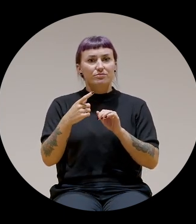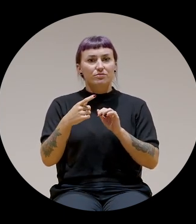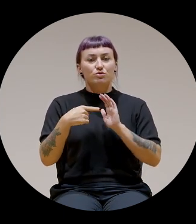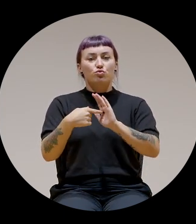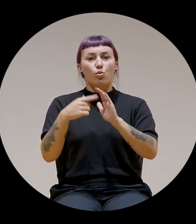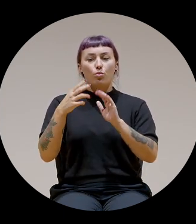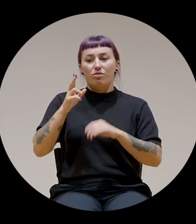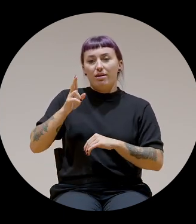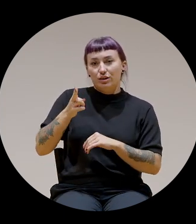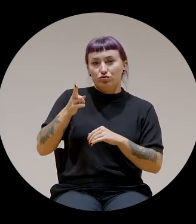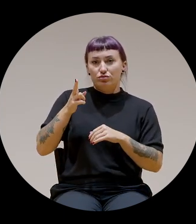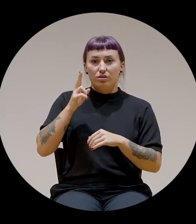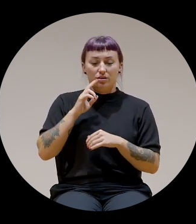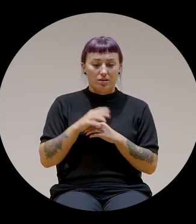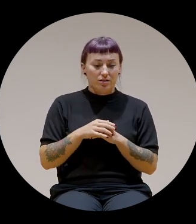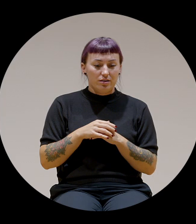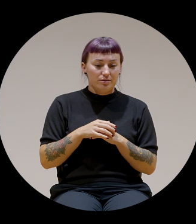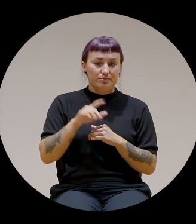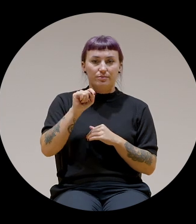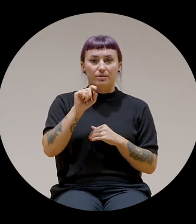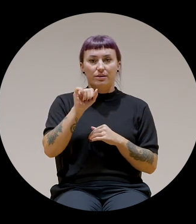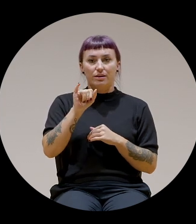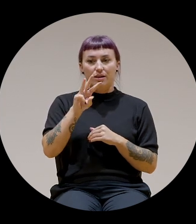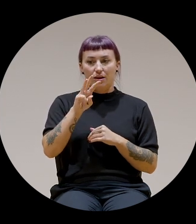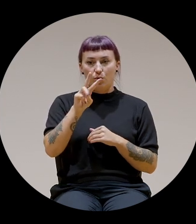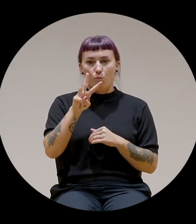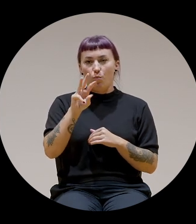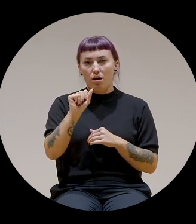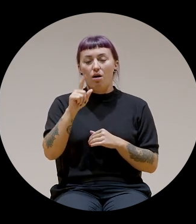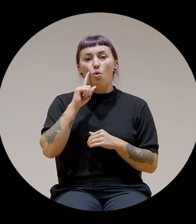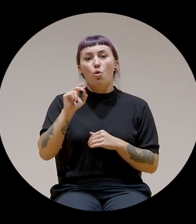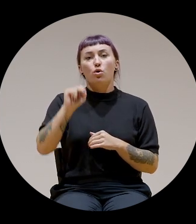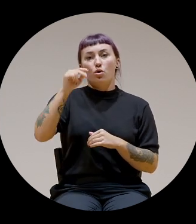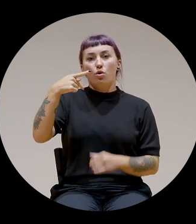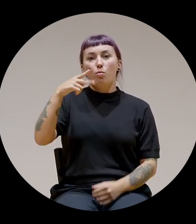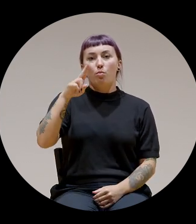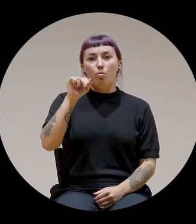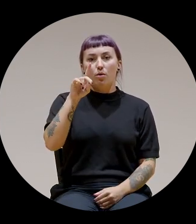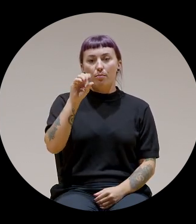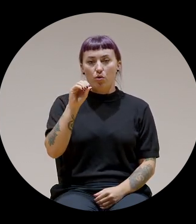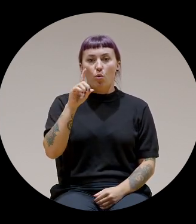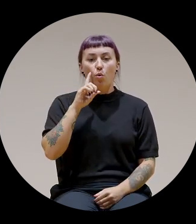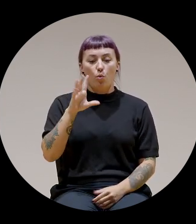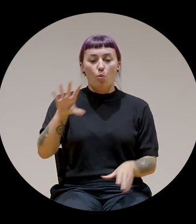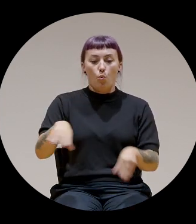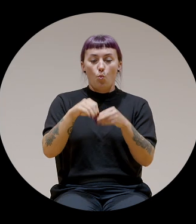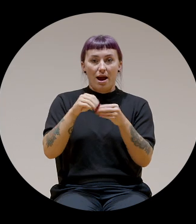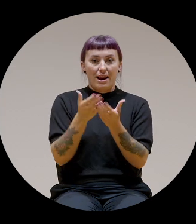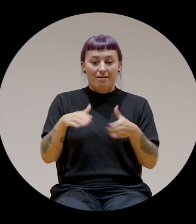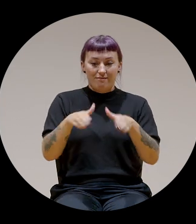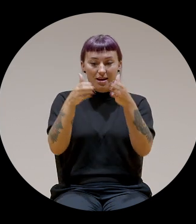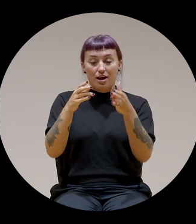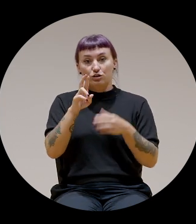to the history of Tewa, or Northern Pueblo, wedding vases, which you can see on the right